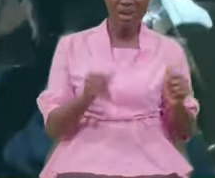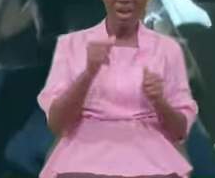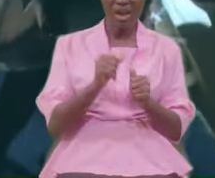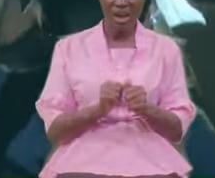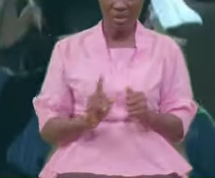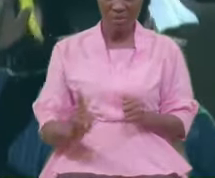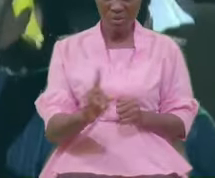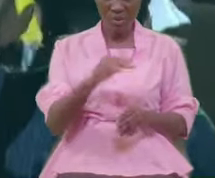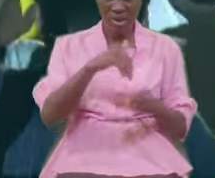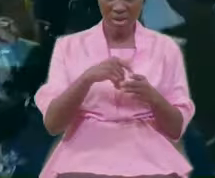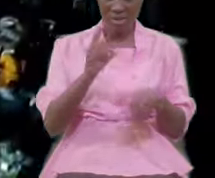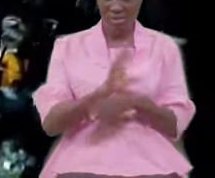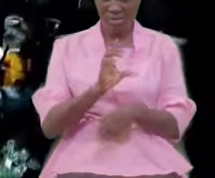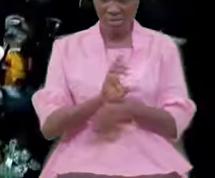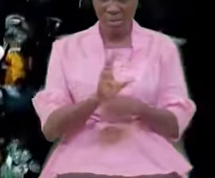congre